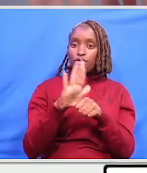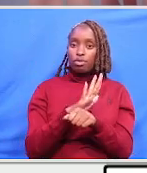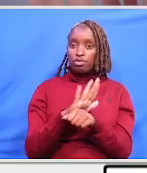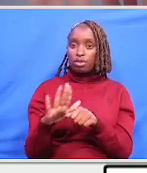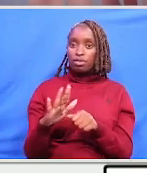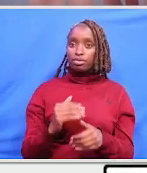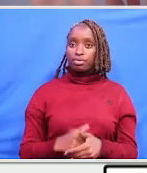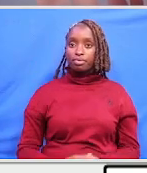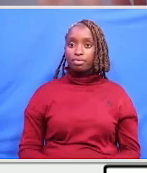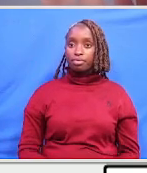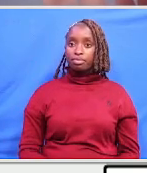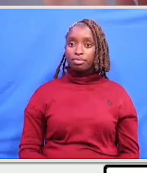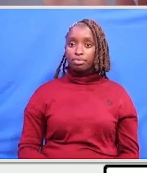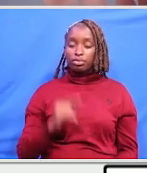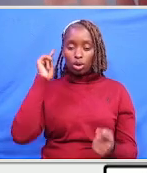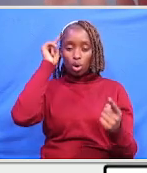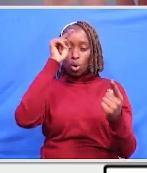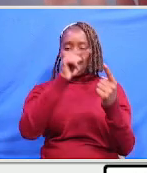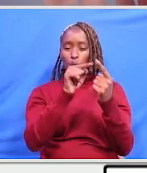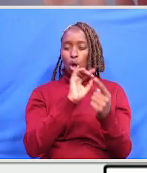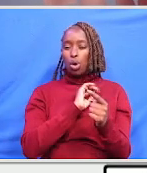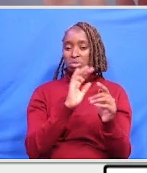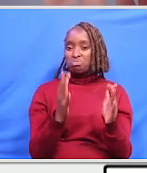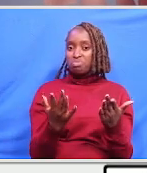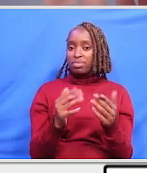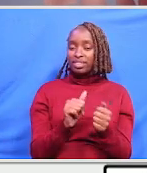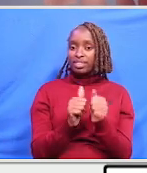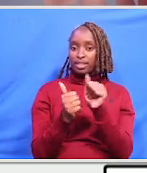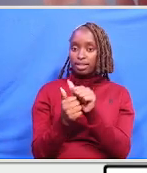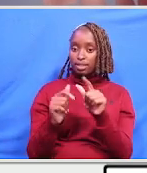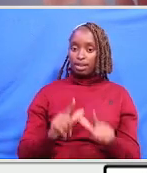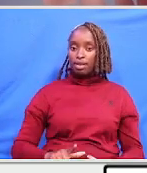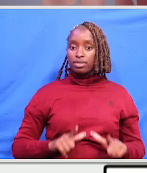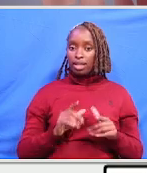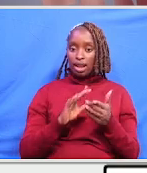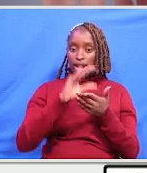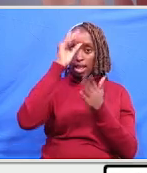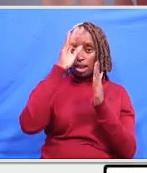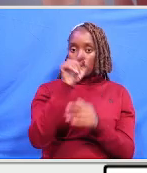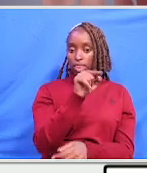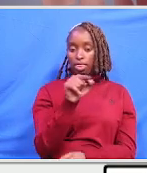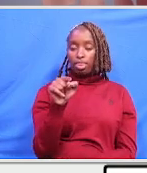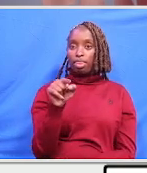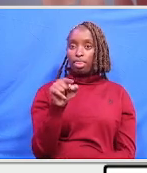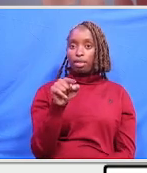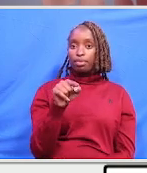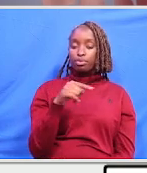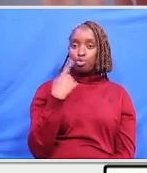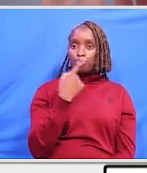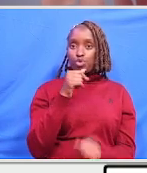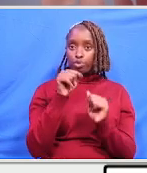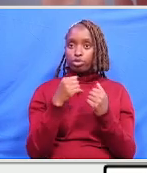Our long-term goal is to be able to change the lives of these learners, this type of learners, who will be